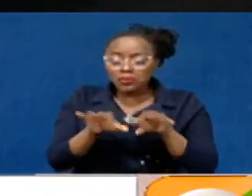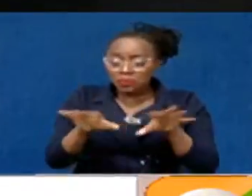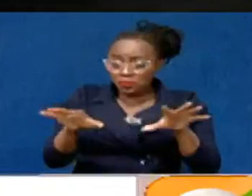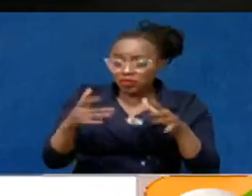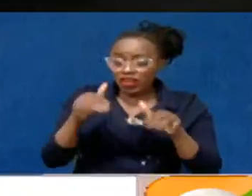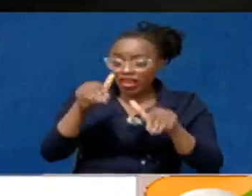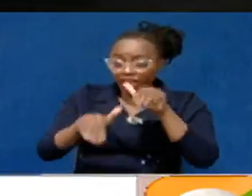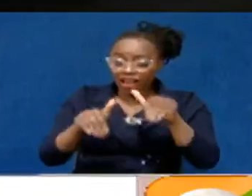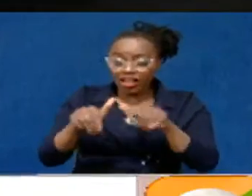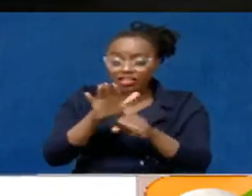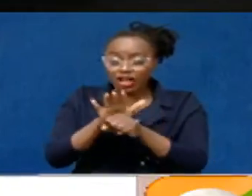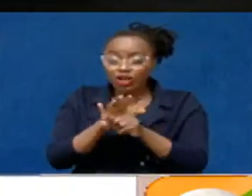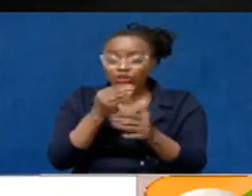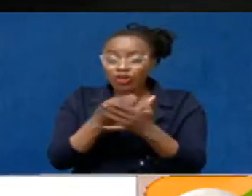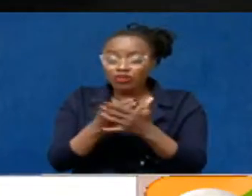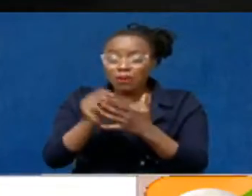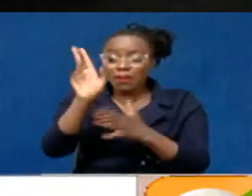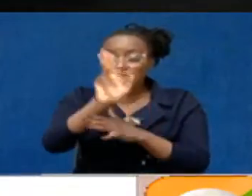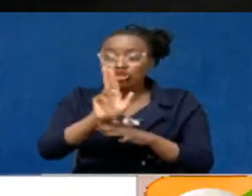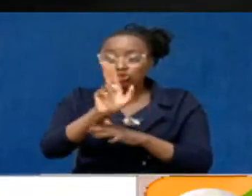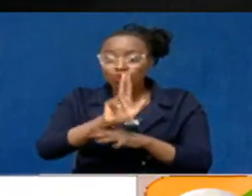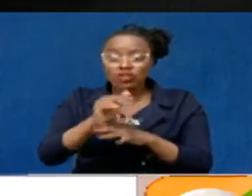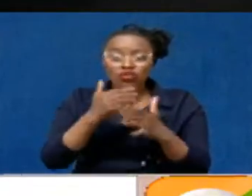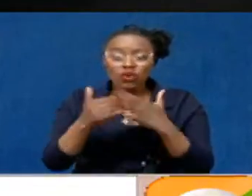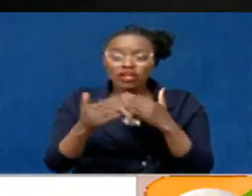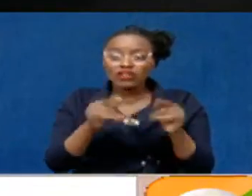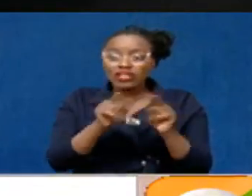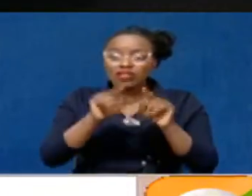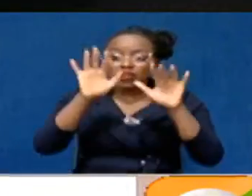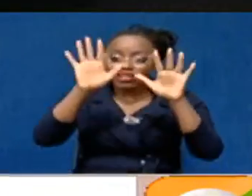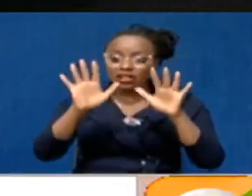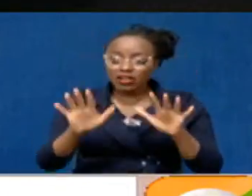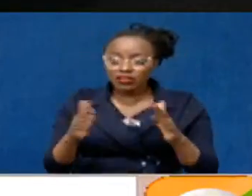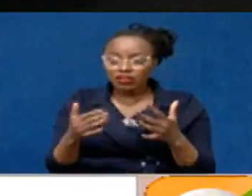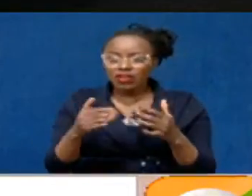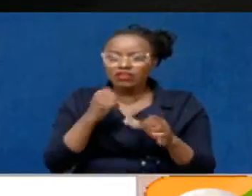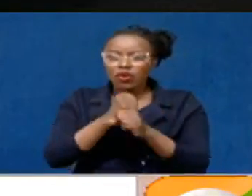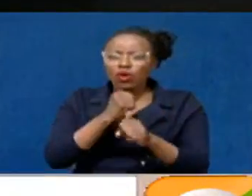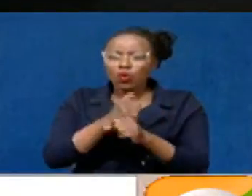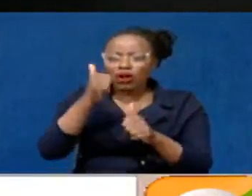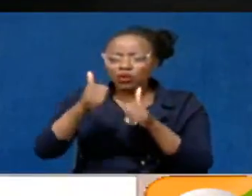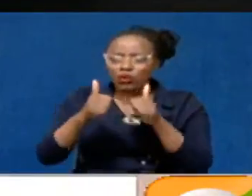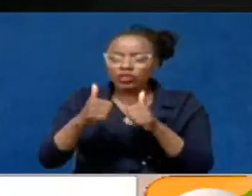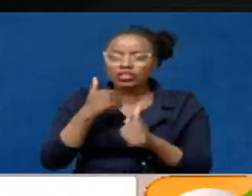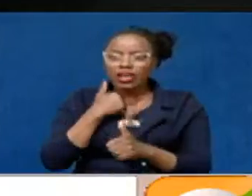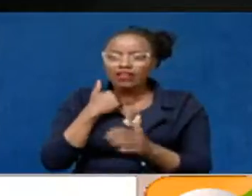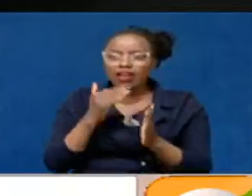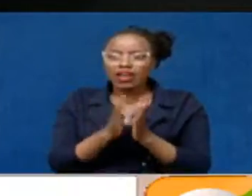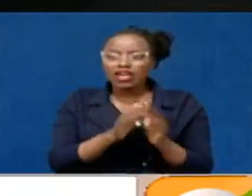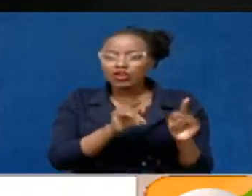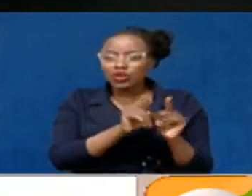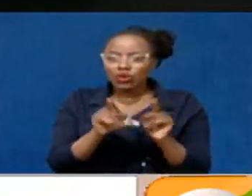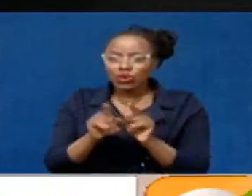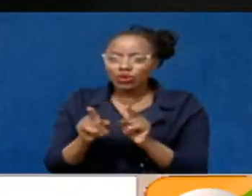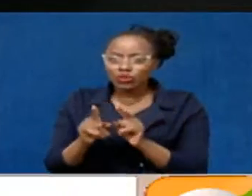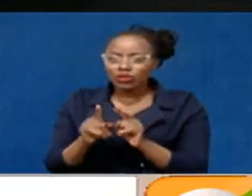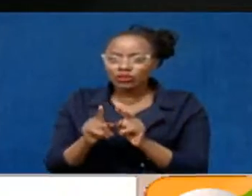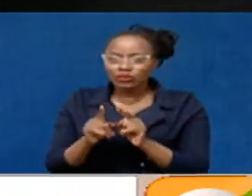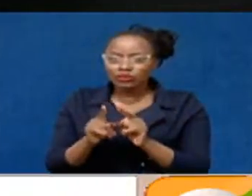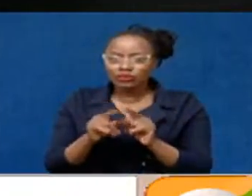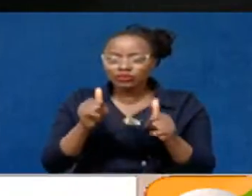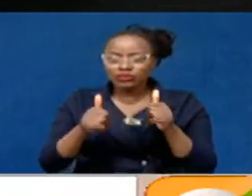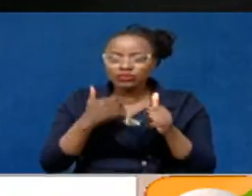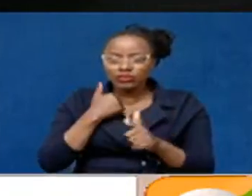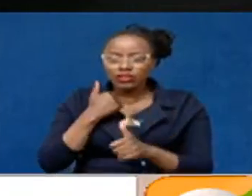time? That's millions of shillings being spent on what is essentially a futile exercise going forward, and which would be potentially embarrassing